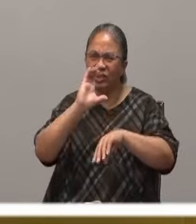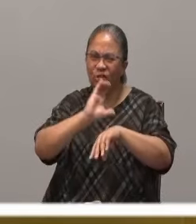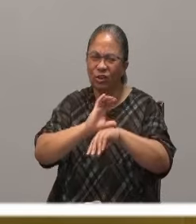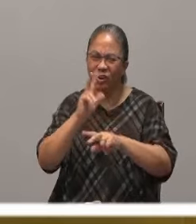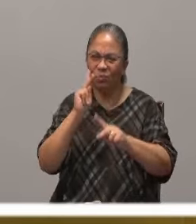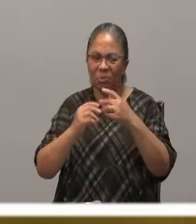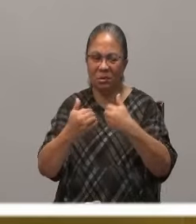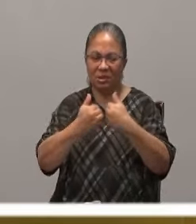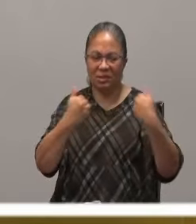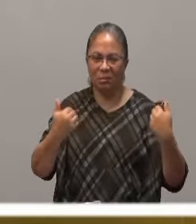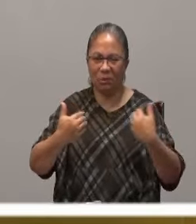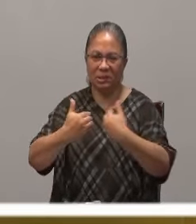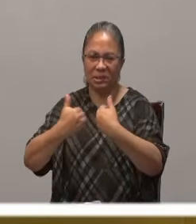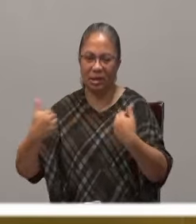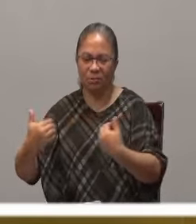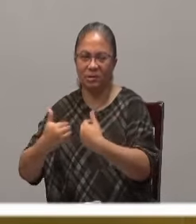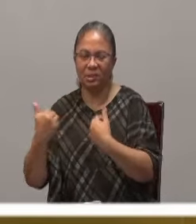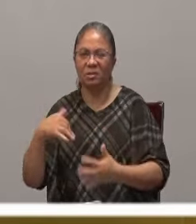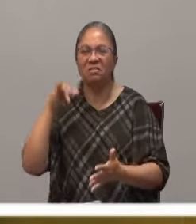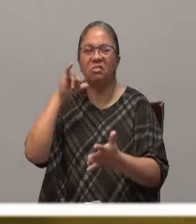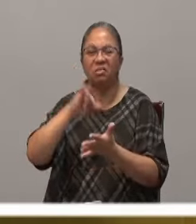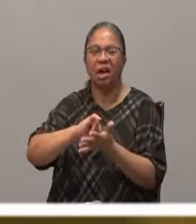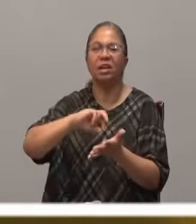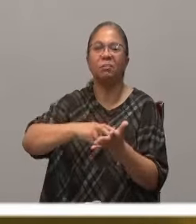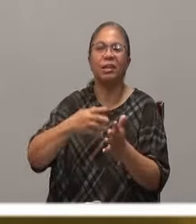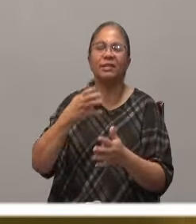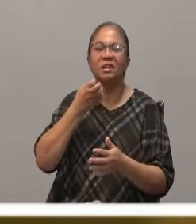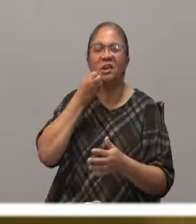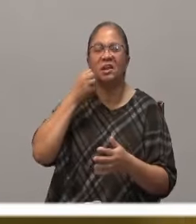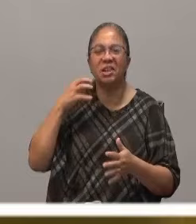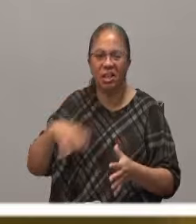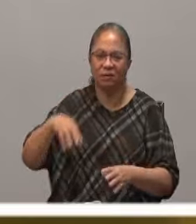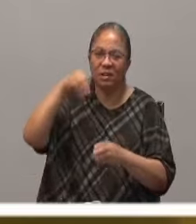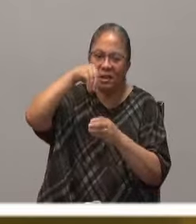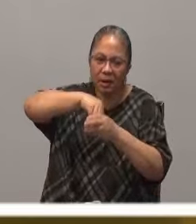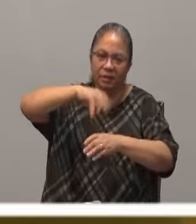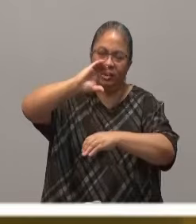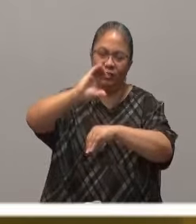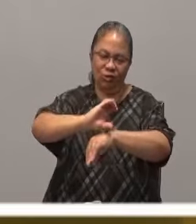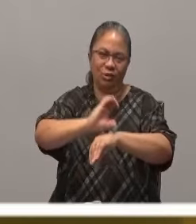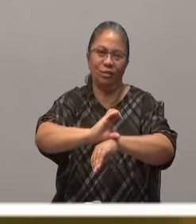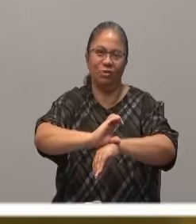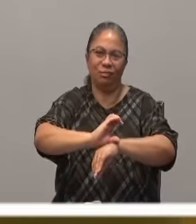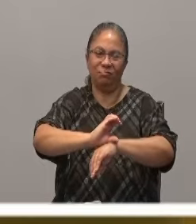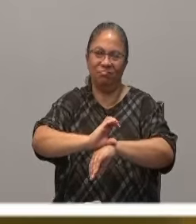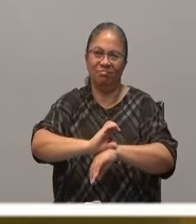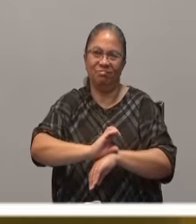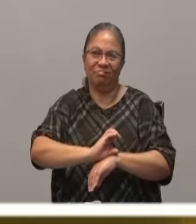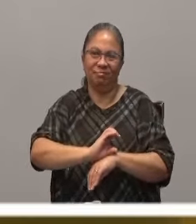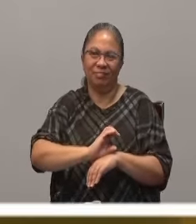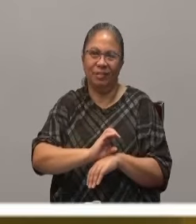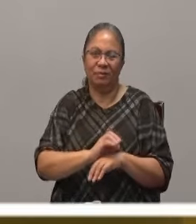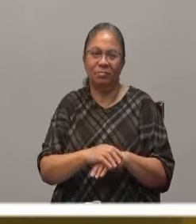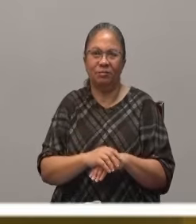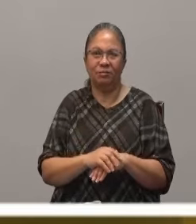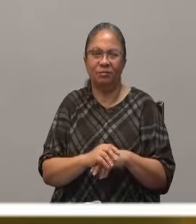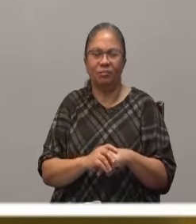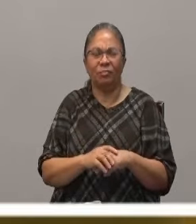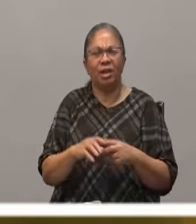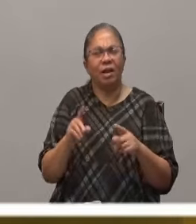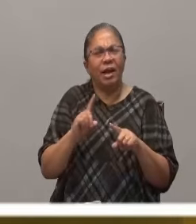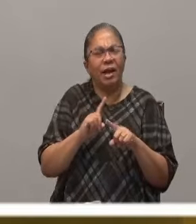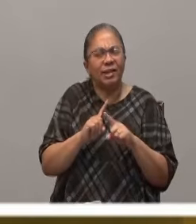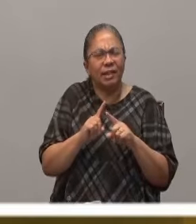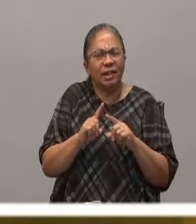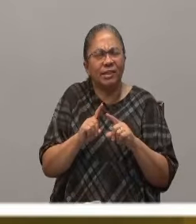church, that's evil at the very heart of the church. There's a difference with a difference of opinion.